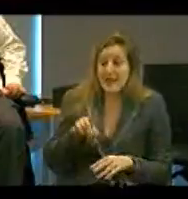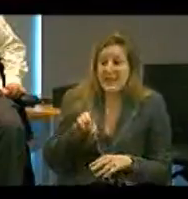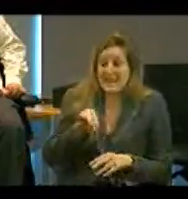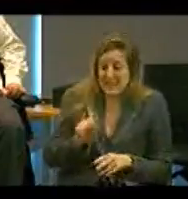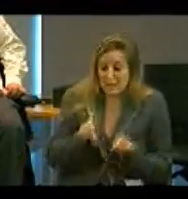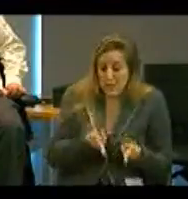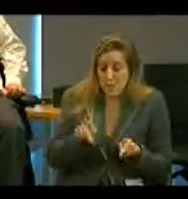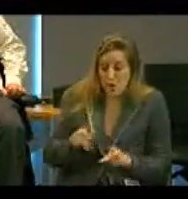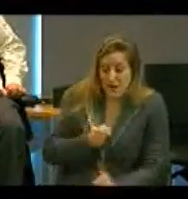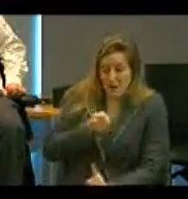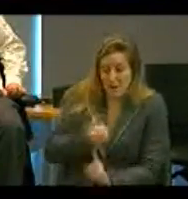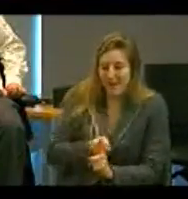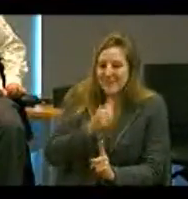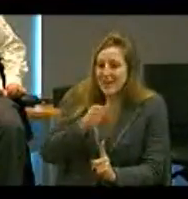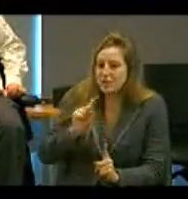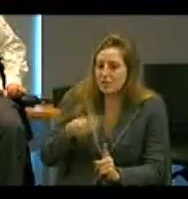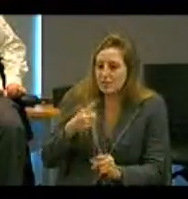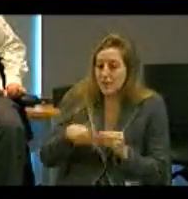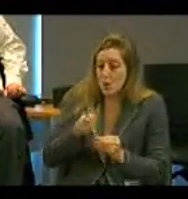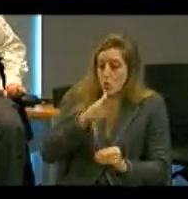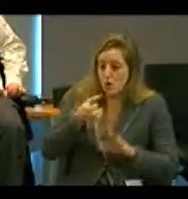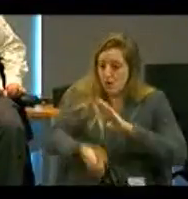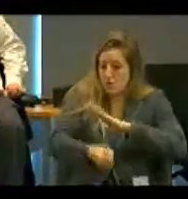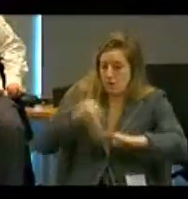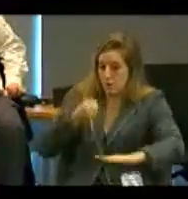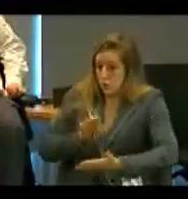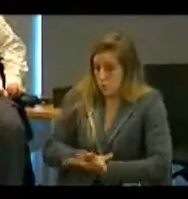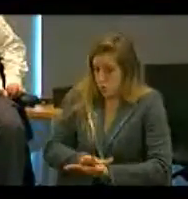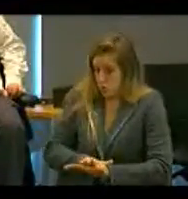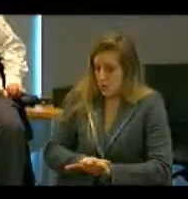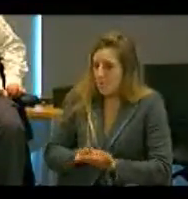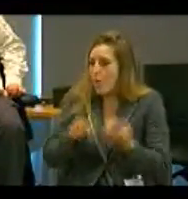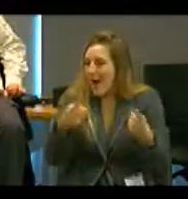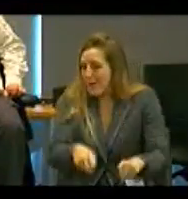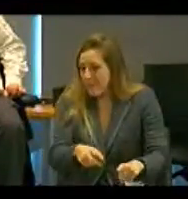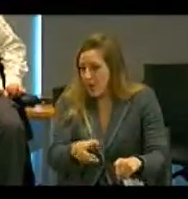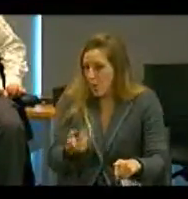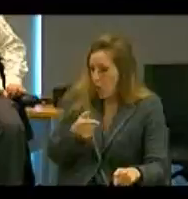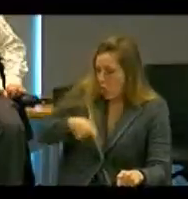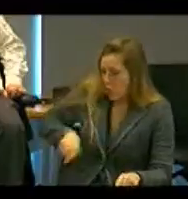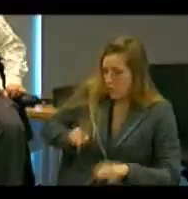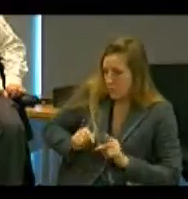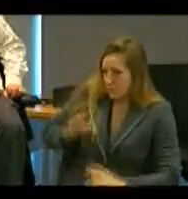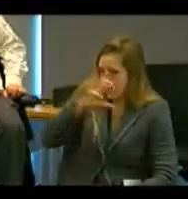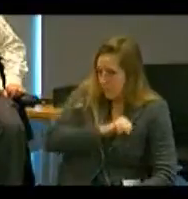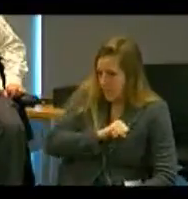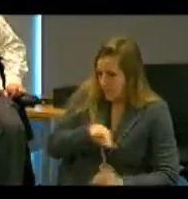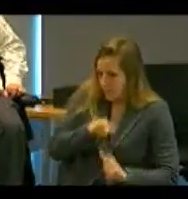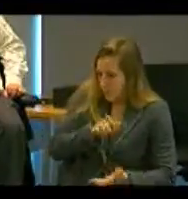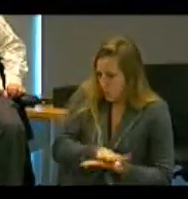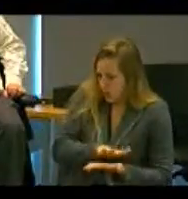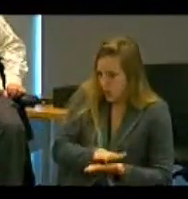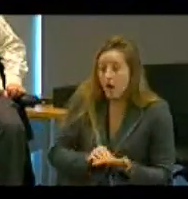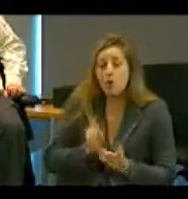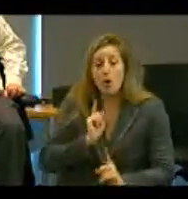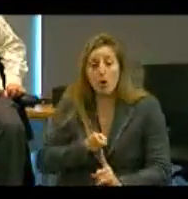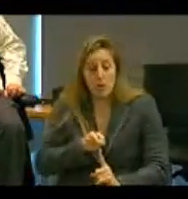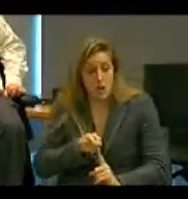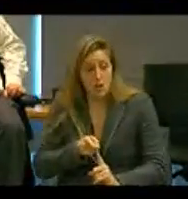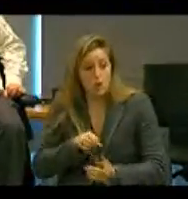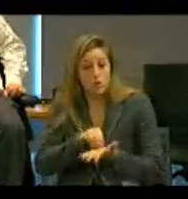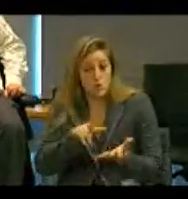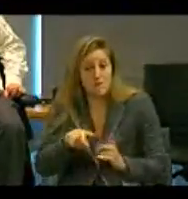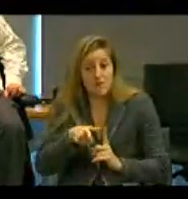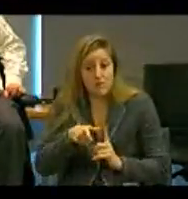just about who's being removed from school, but what happens, what do they miss? And I would point out that students with disabilities are receiving